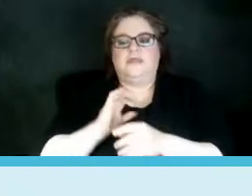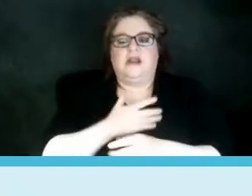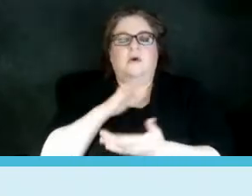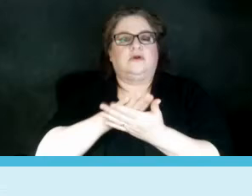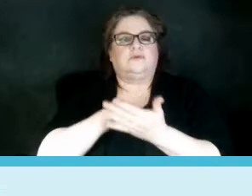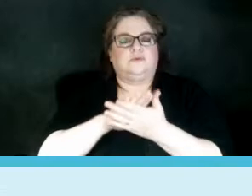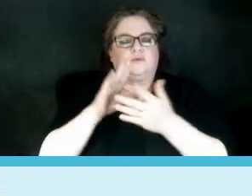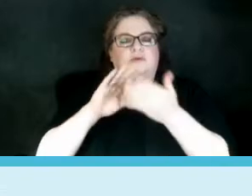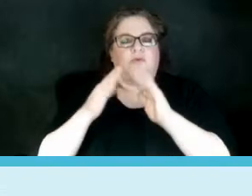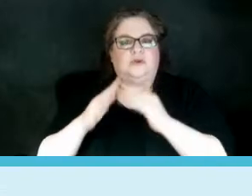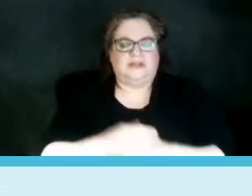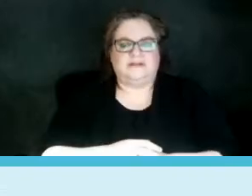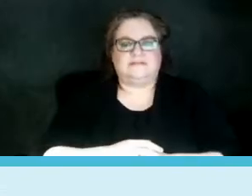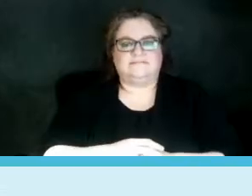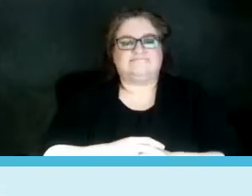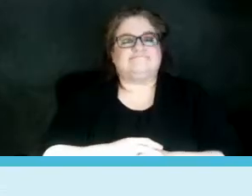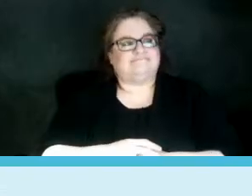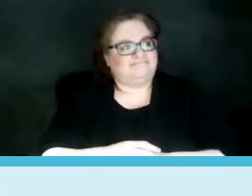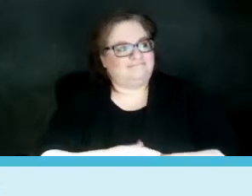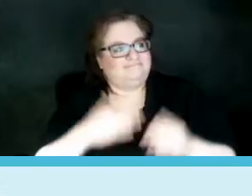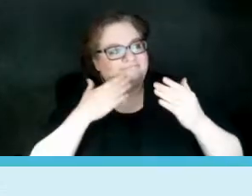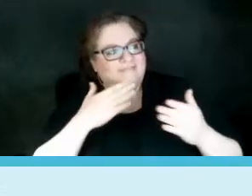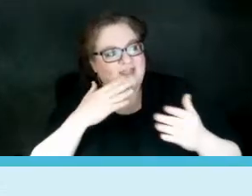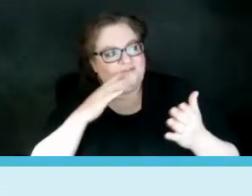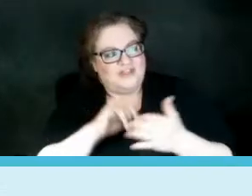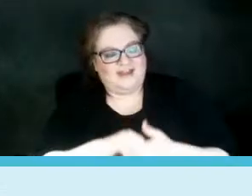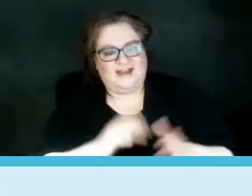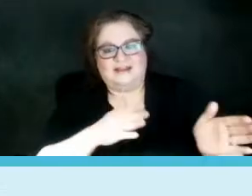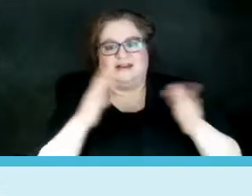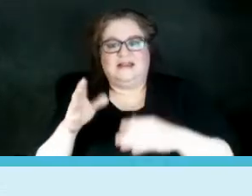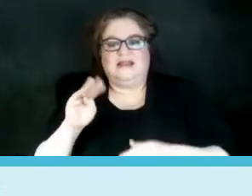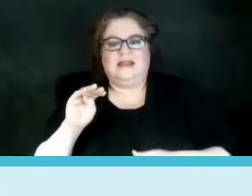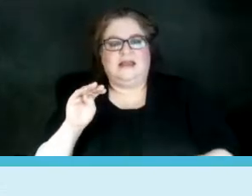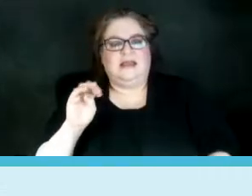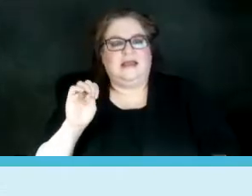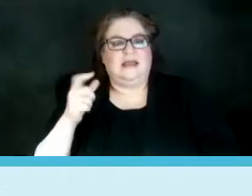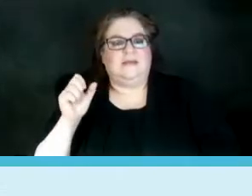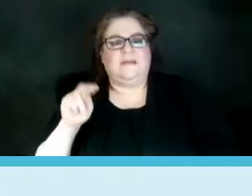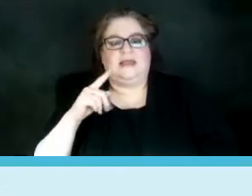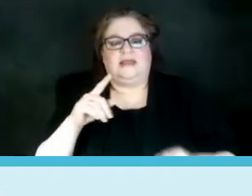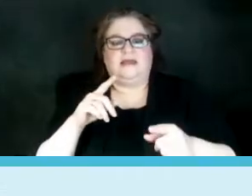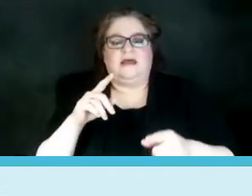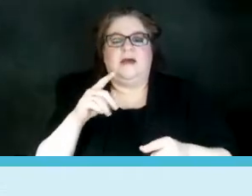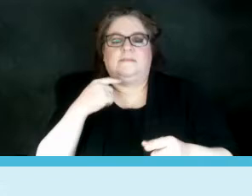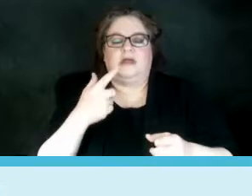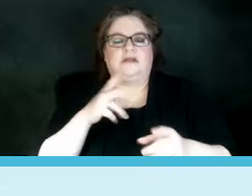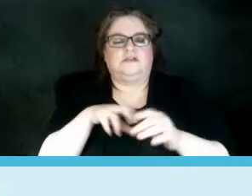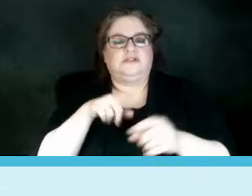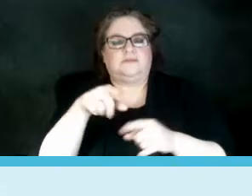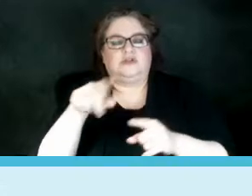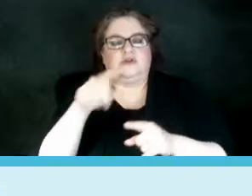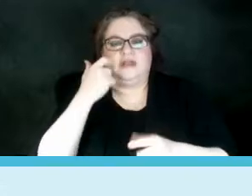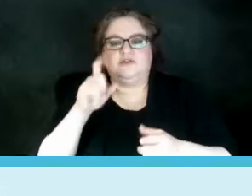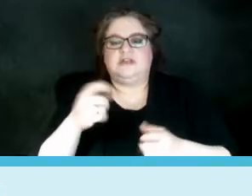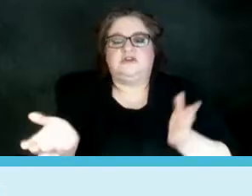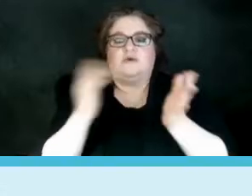community. Awesome. Thank you for that. Megan, I'm going to jump to you. And if anyone needs me to repeat